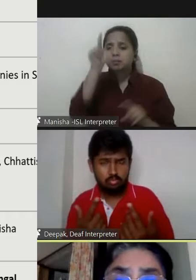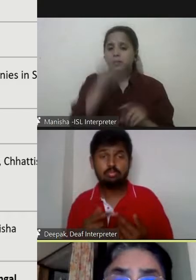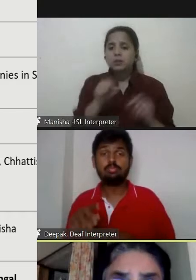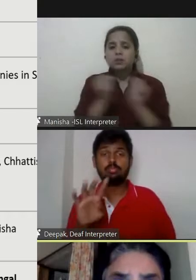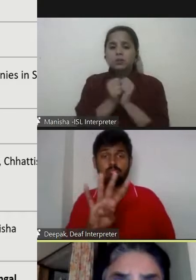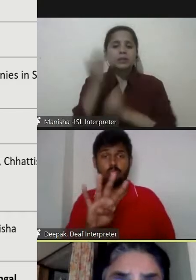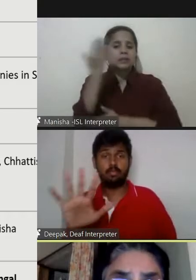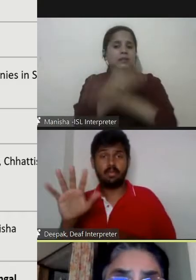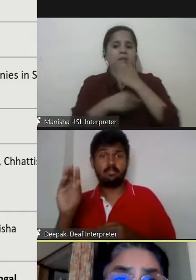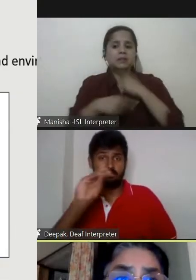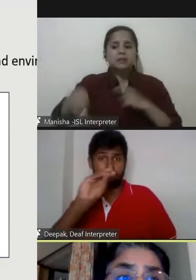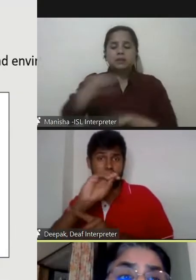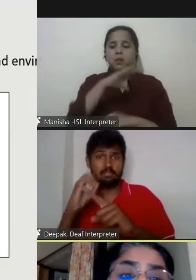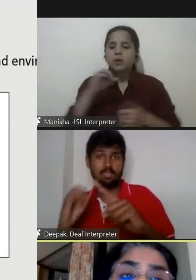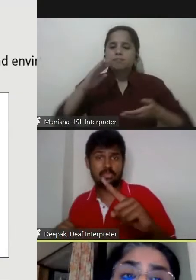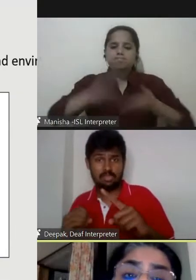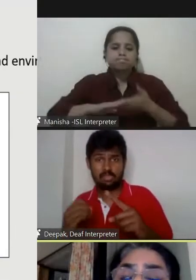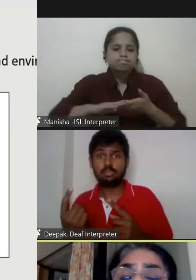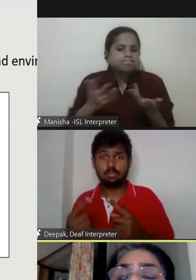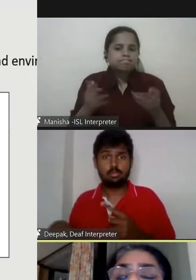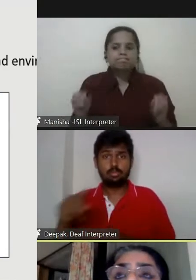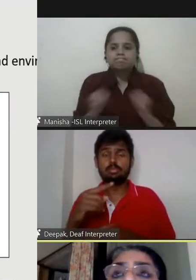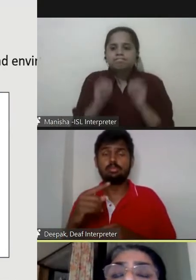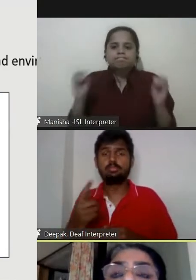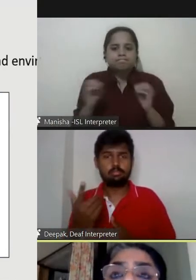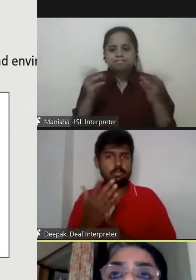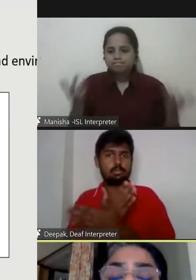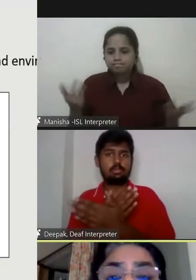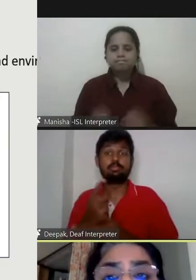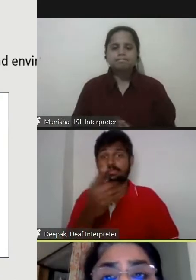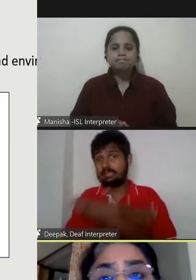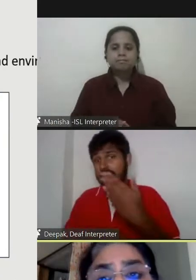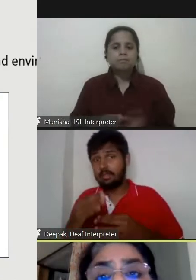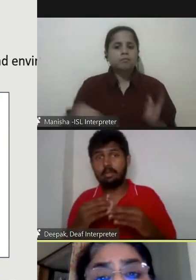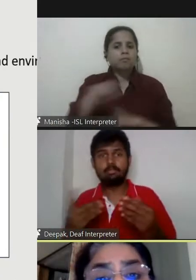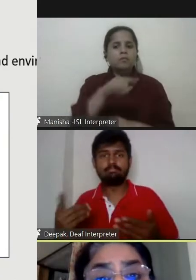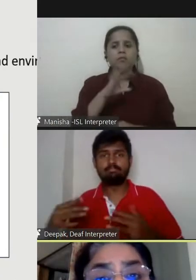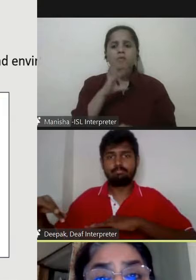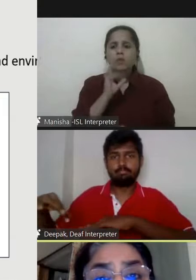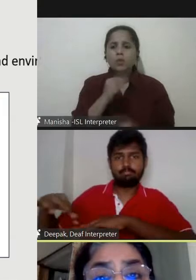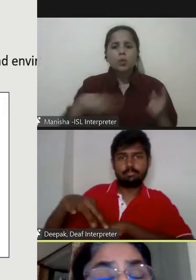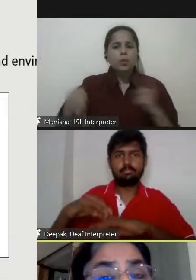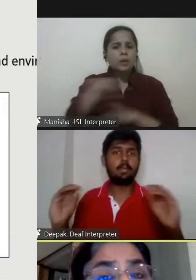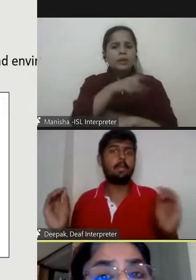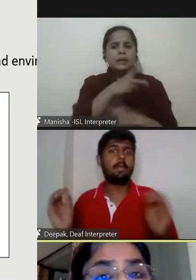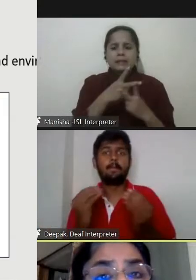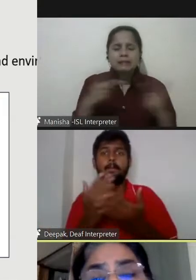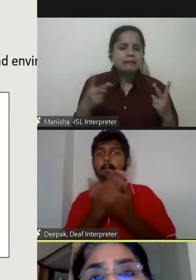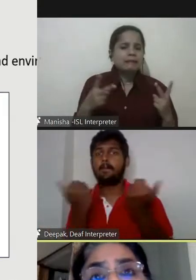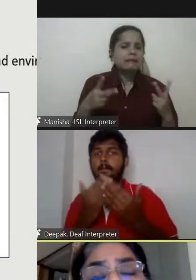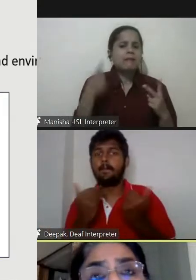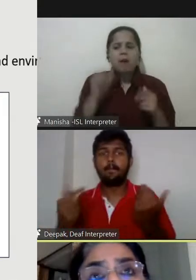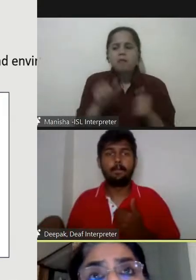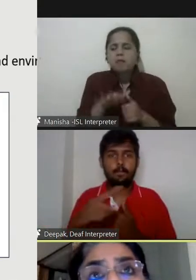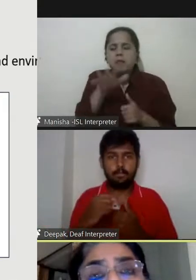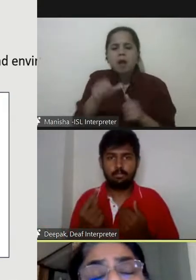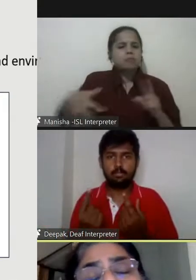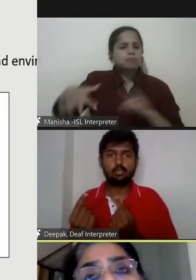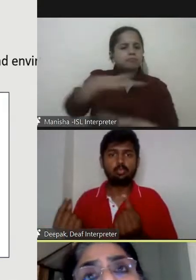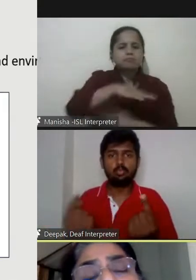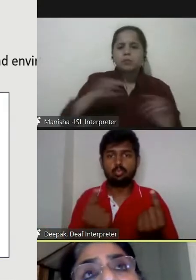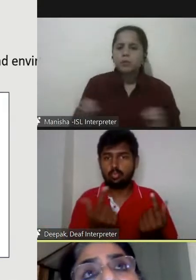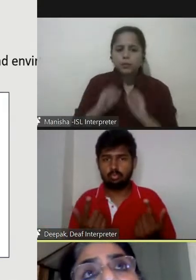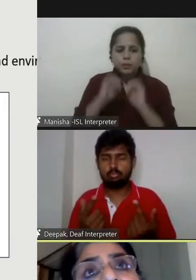not married. They lived in very inaccessible environments. For example, a